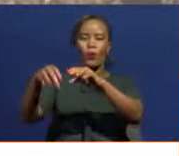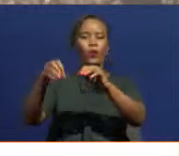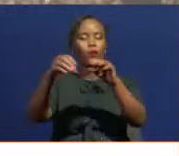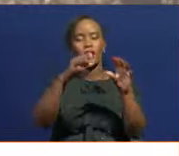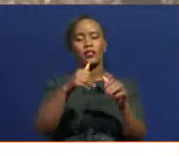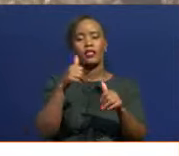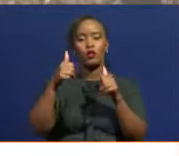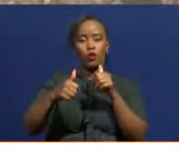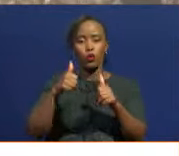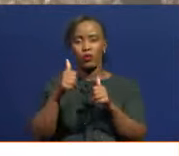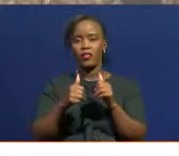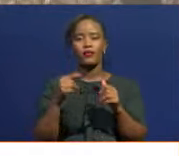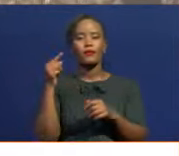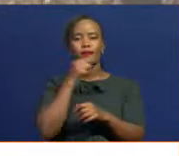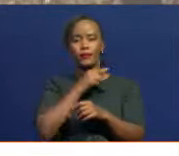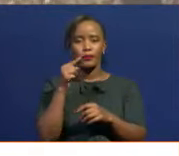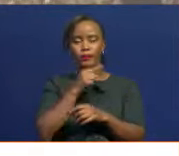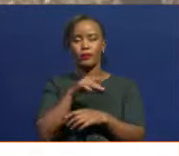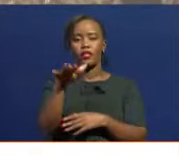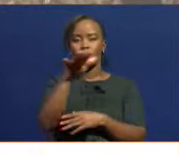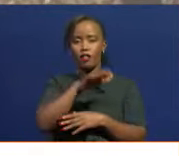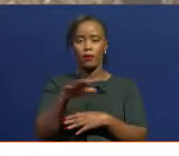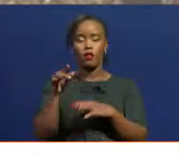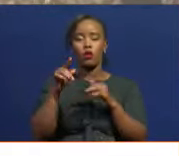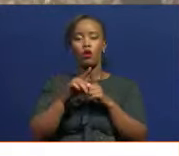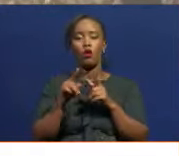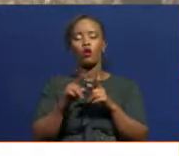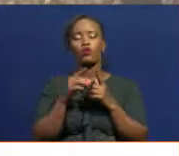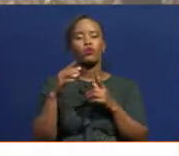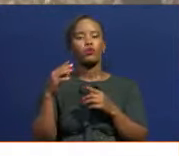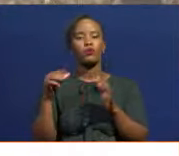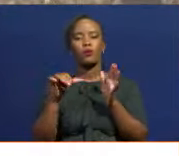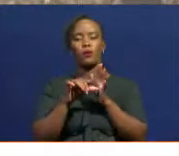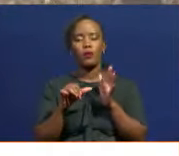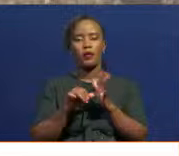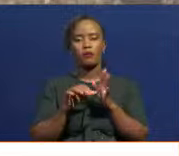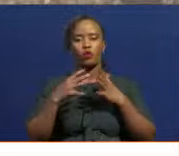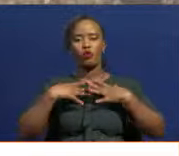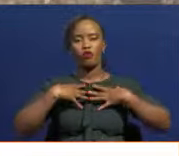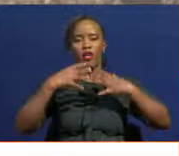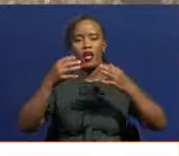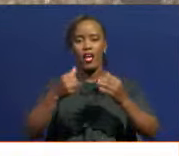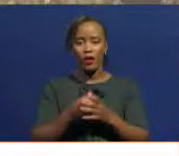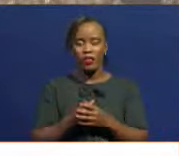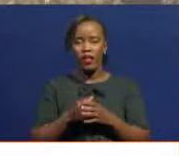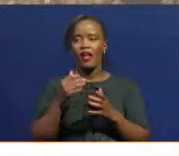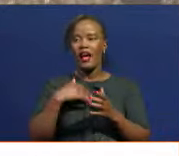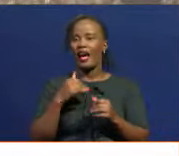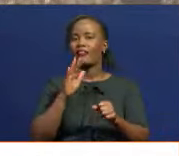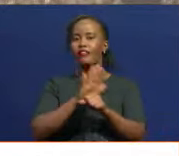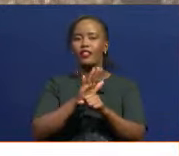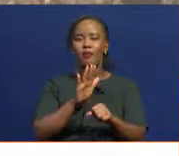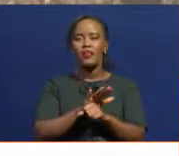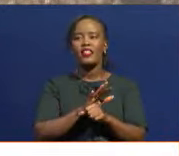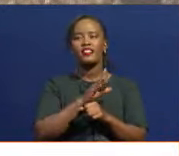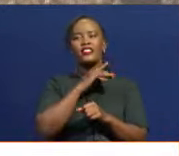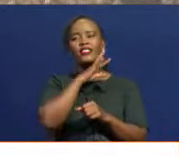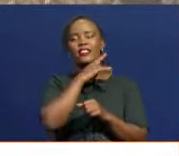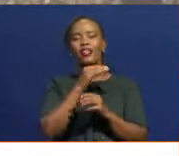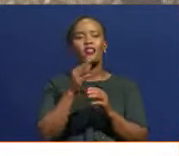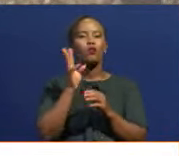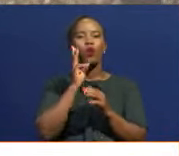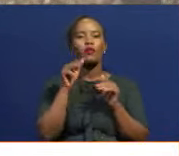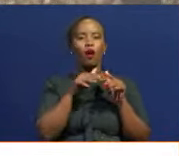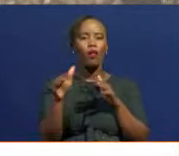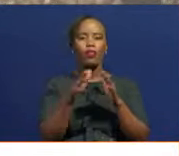the environment but also poses a health risk. The warning comes amid concerns over clogged drainages leading to flooding during